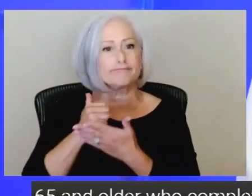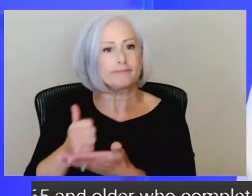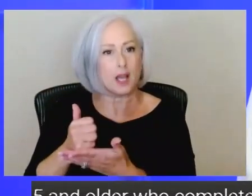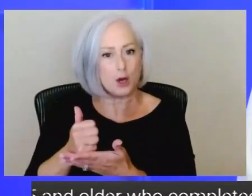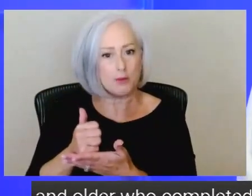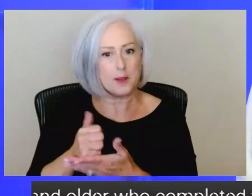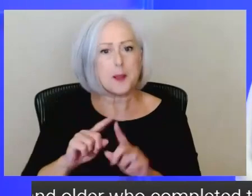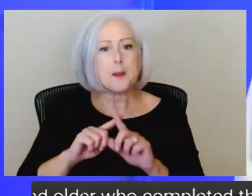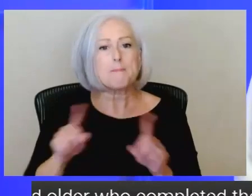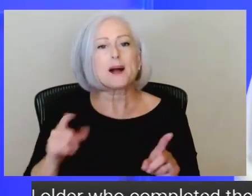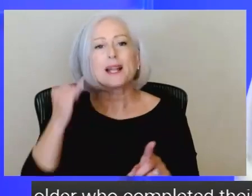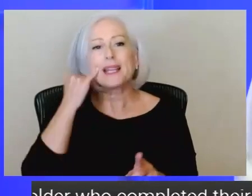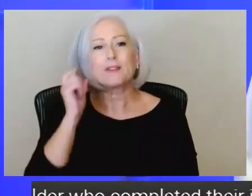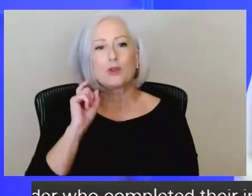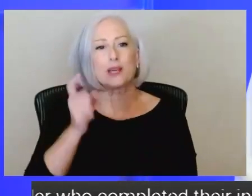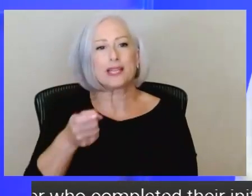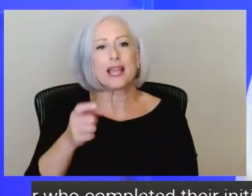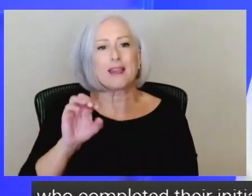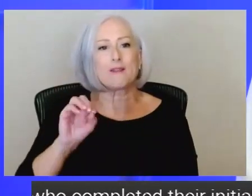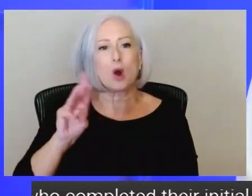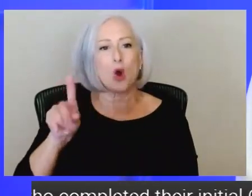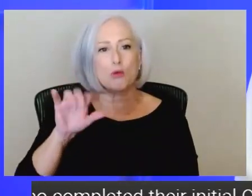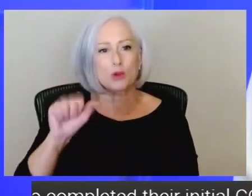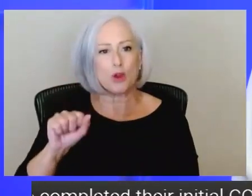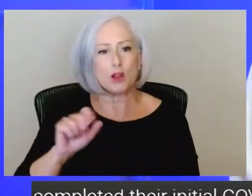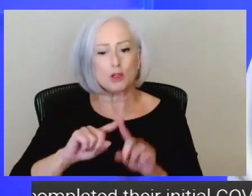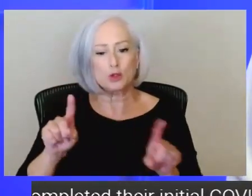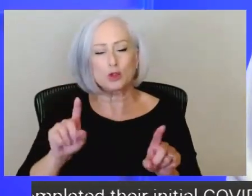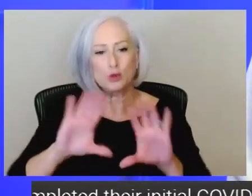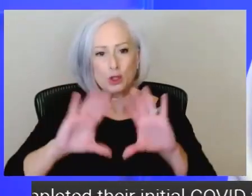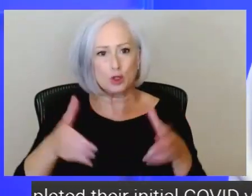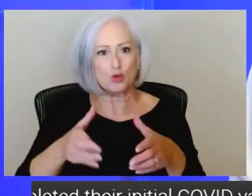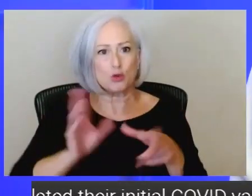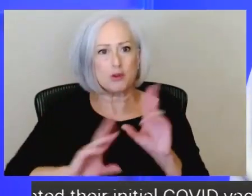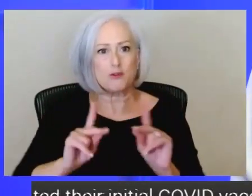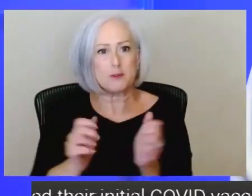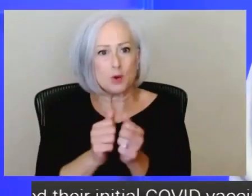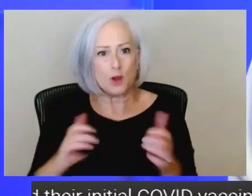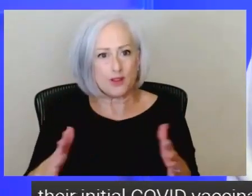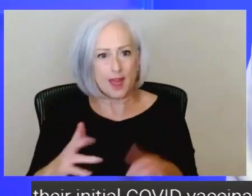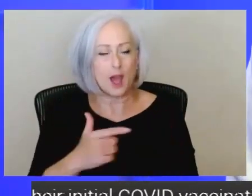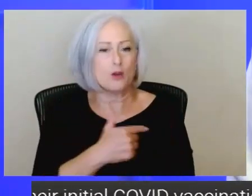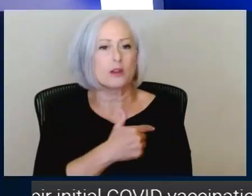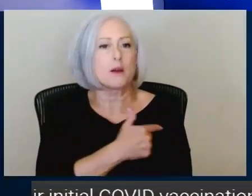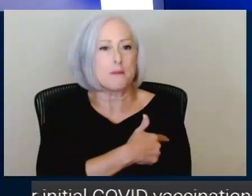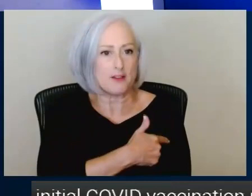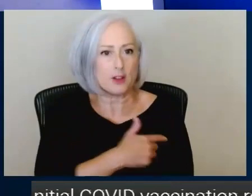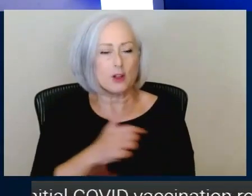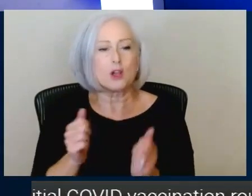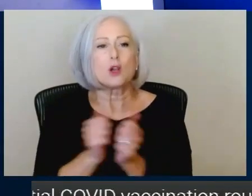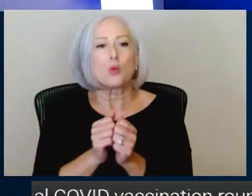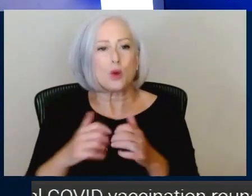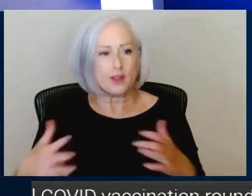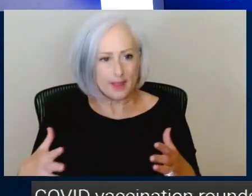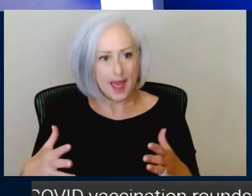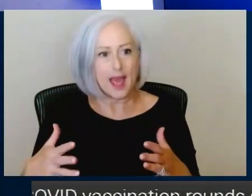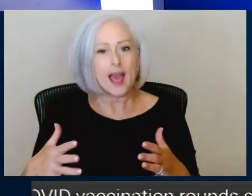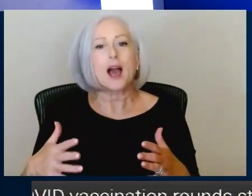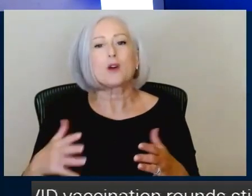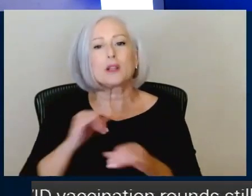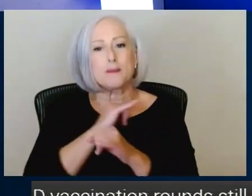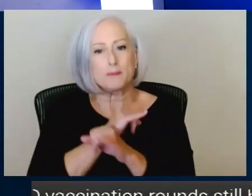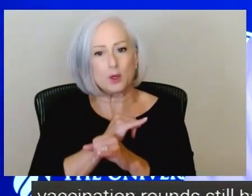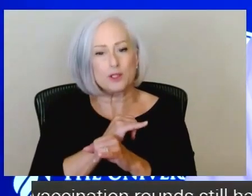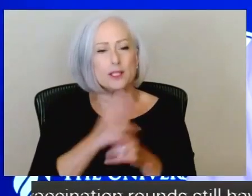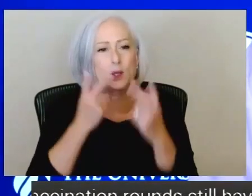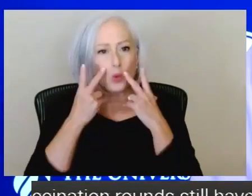an Omicron to a population, Hawk, that had not been vaccinated, had not had COVID, I think it would behave differently, which is what you see in some other countries. Yeah,